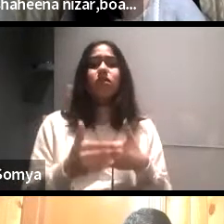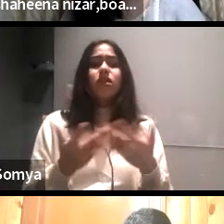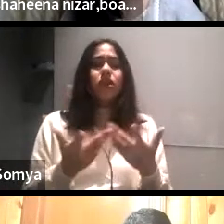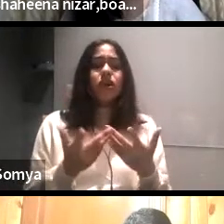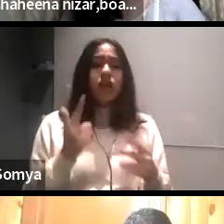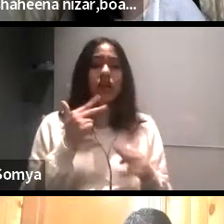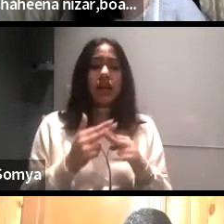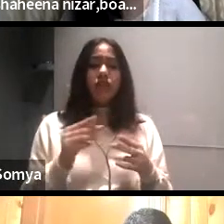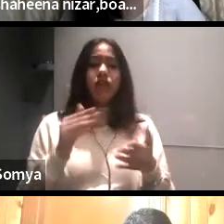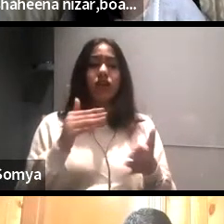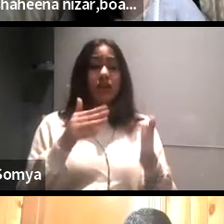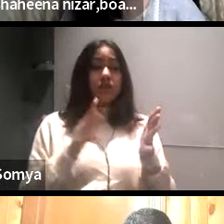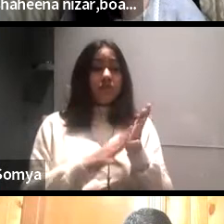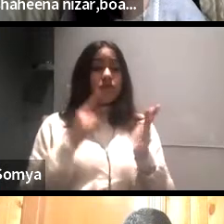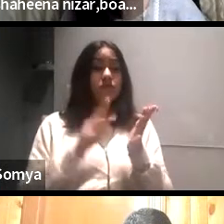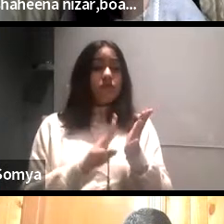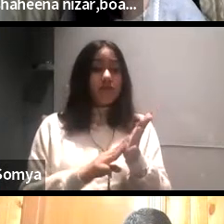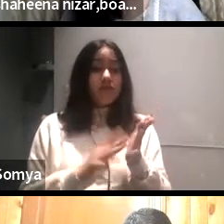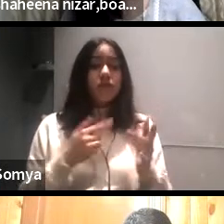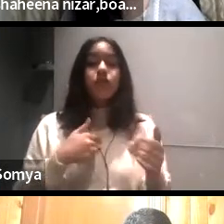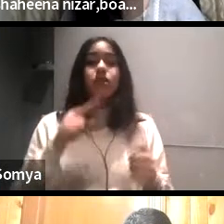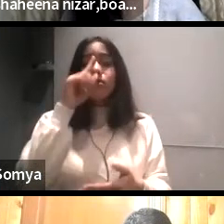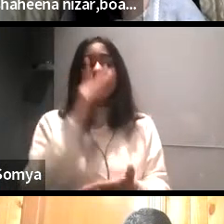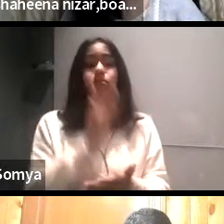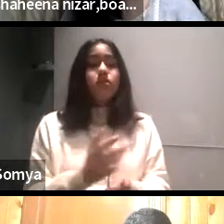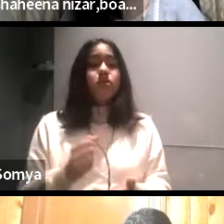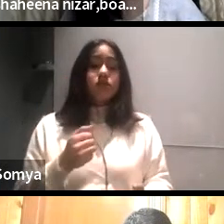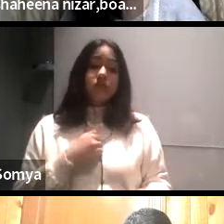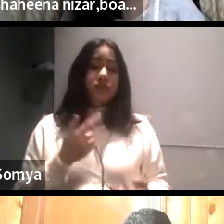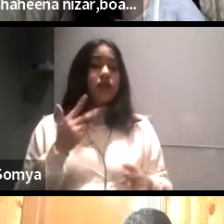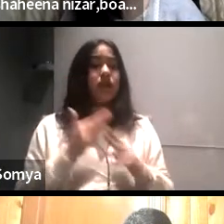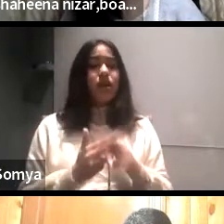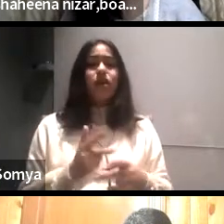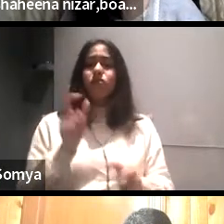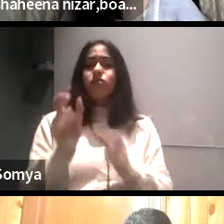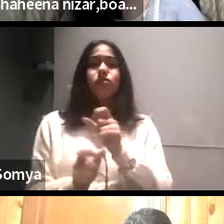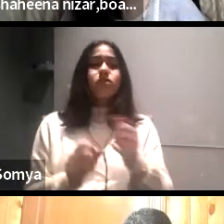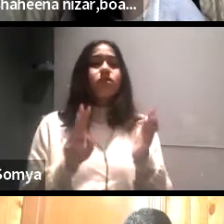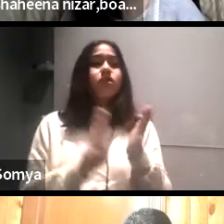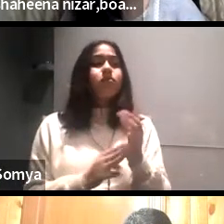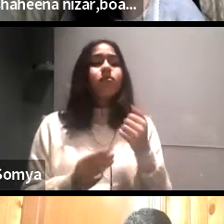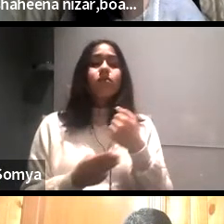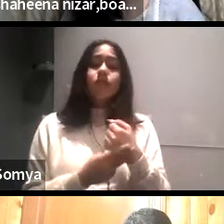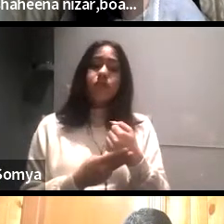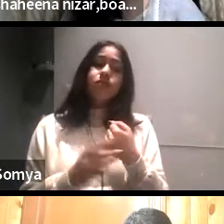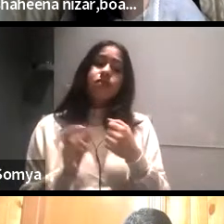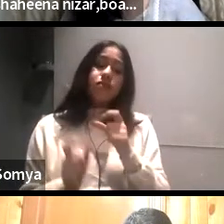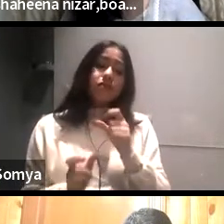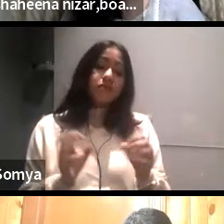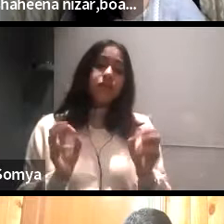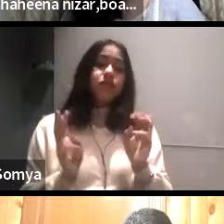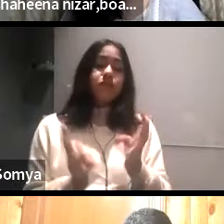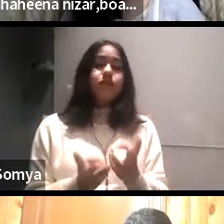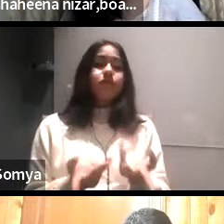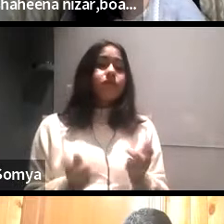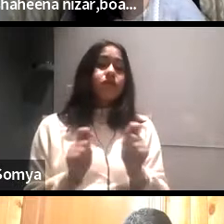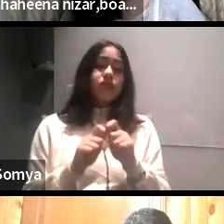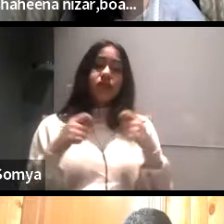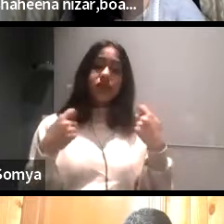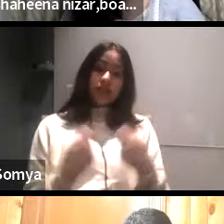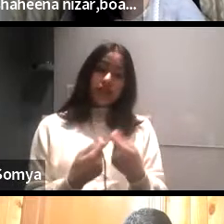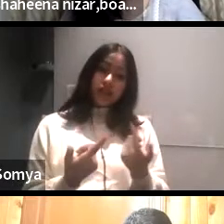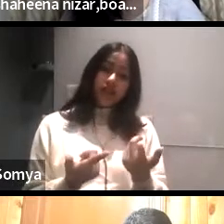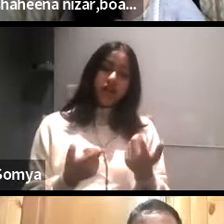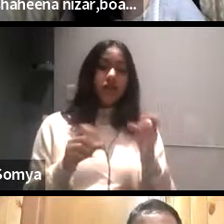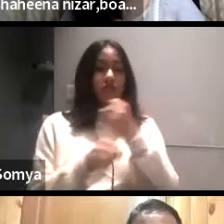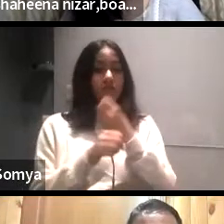this, but actually, I believe this is about every single member of my team, my global team, my